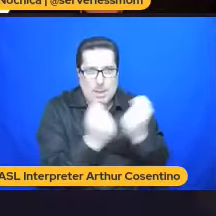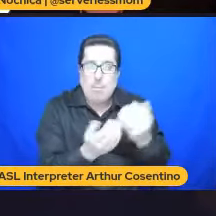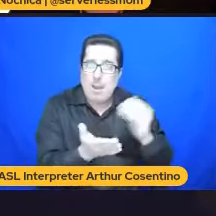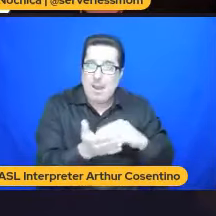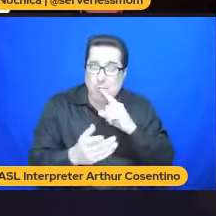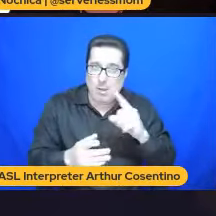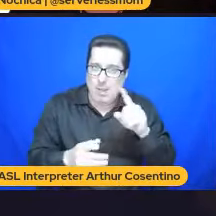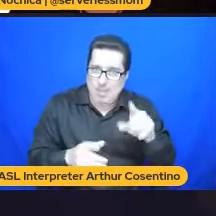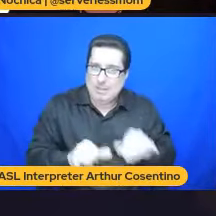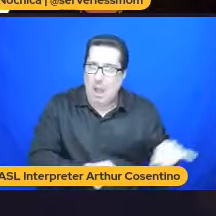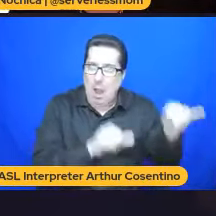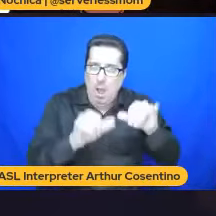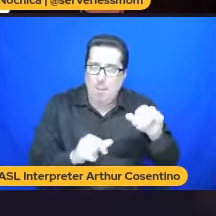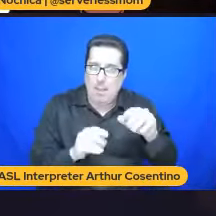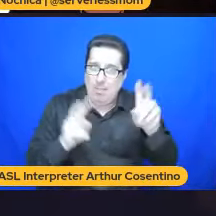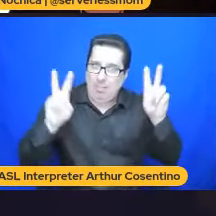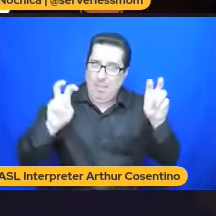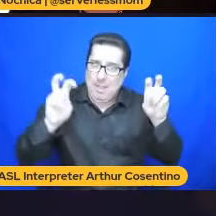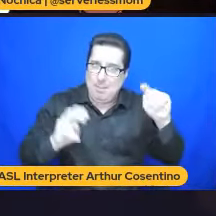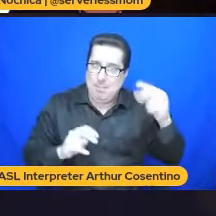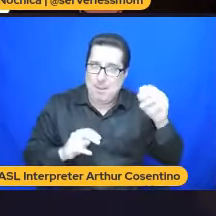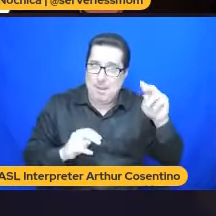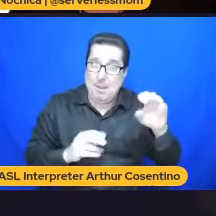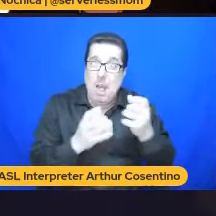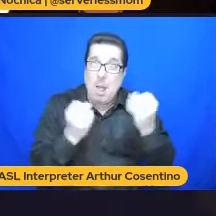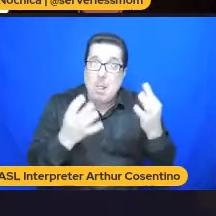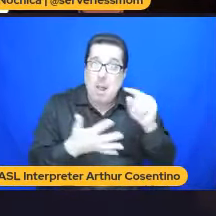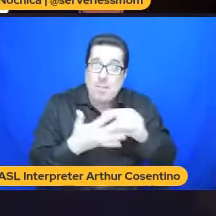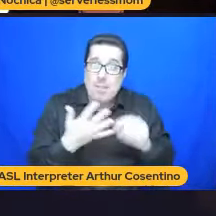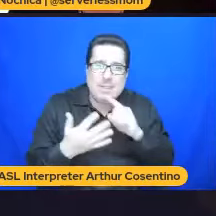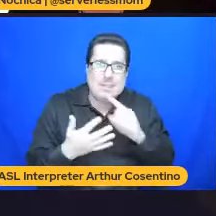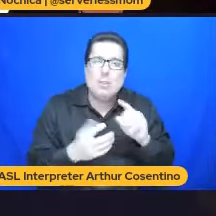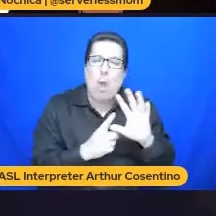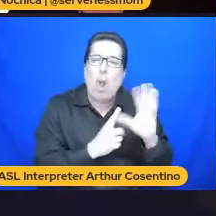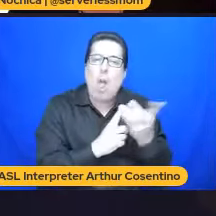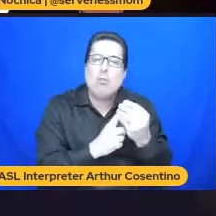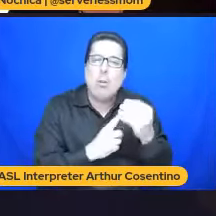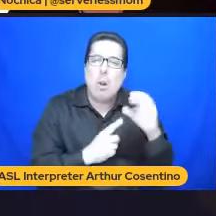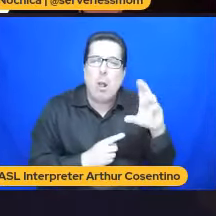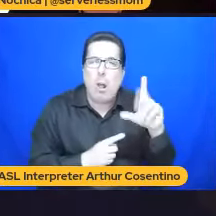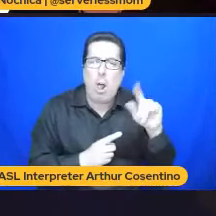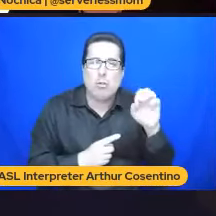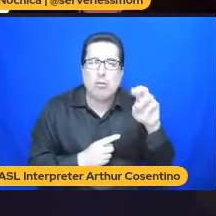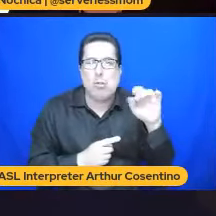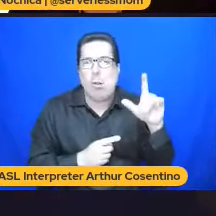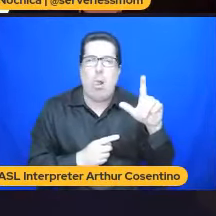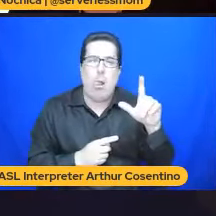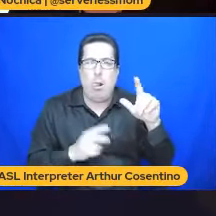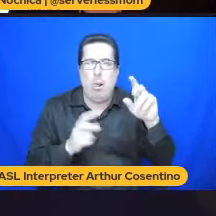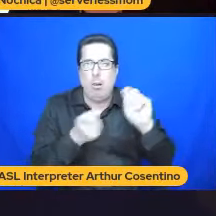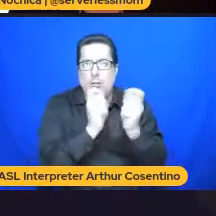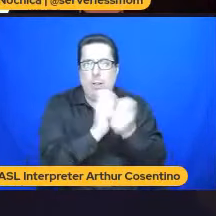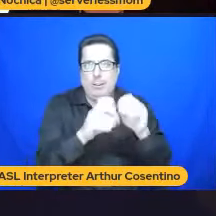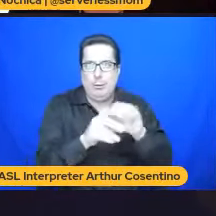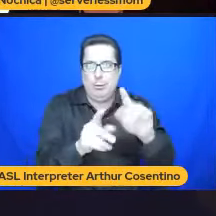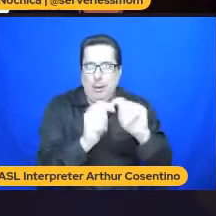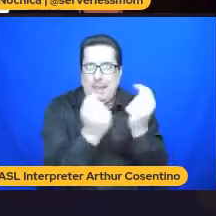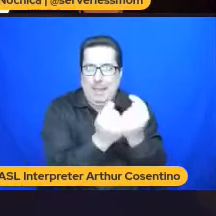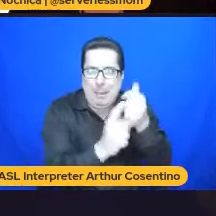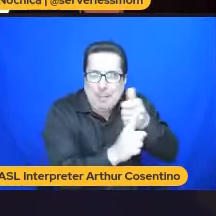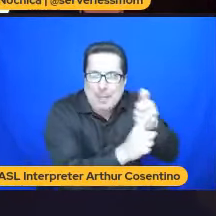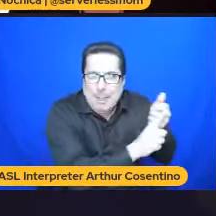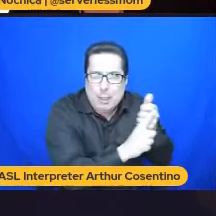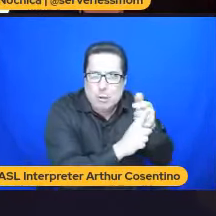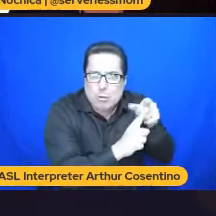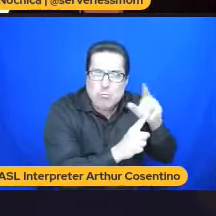kind of a common theme here is that a lot of these are actually just cultural changes within your team rather than being changes that have to